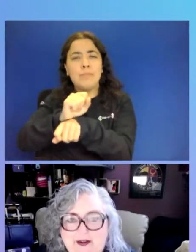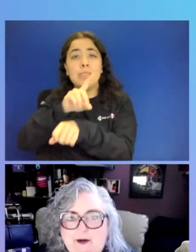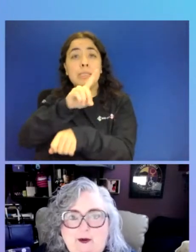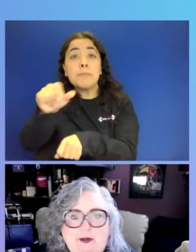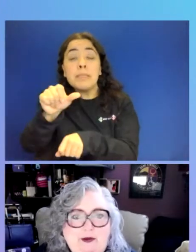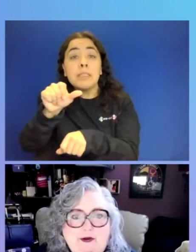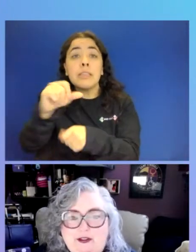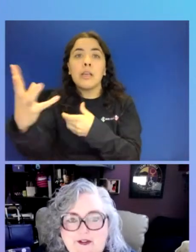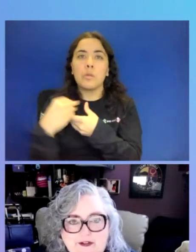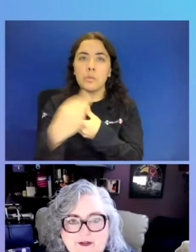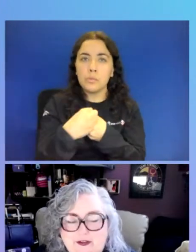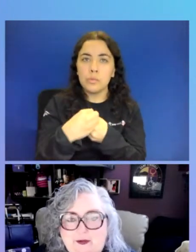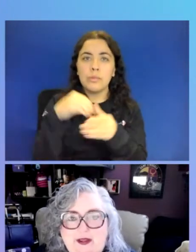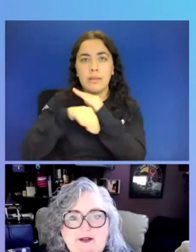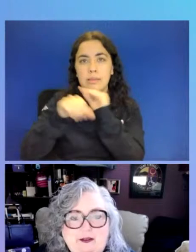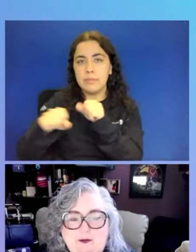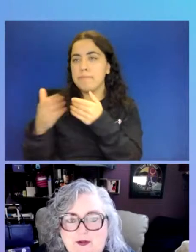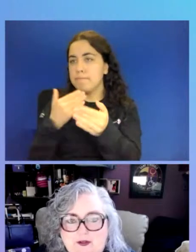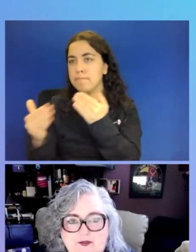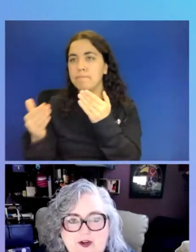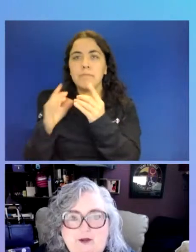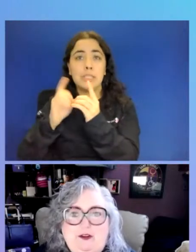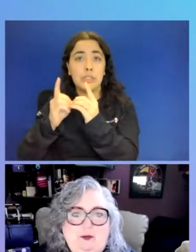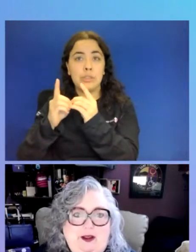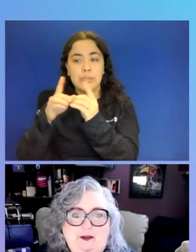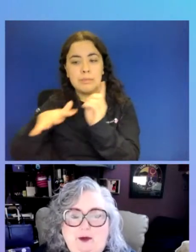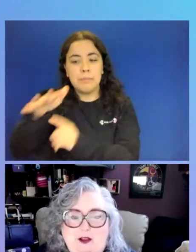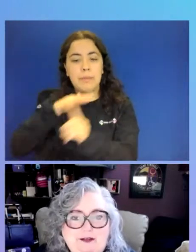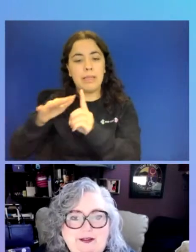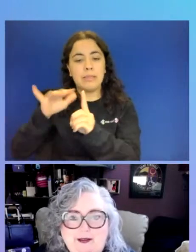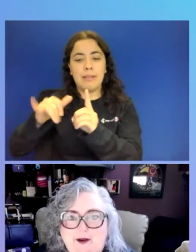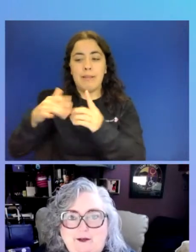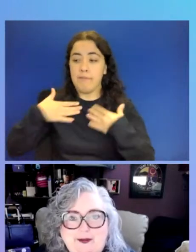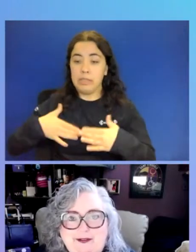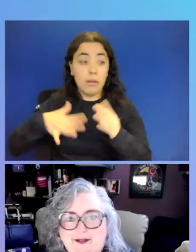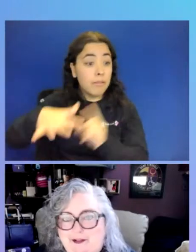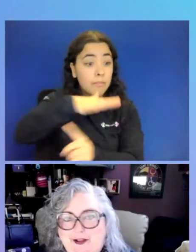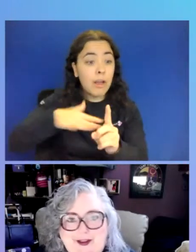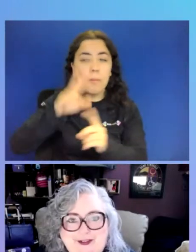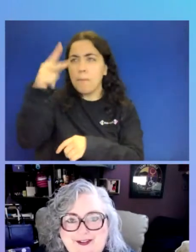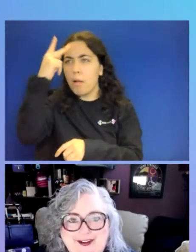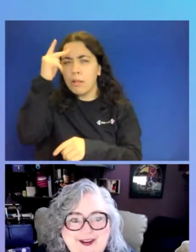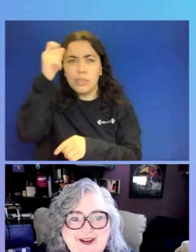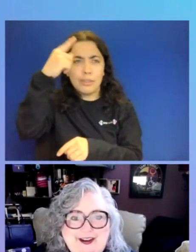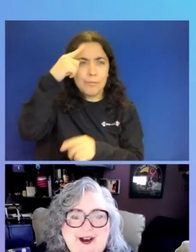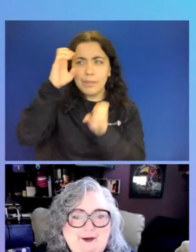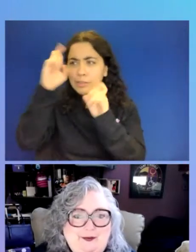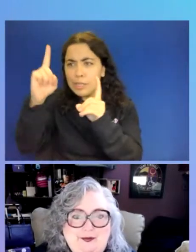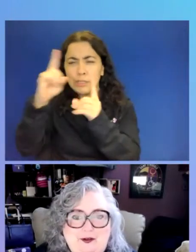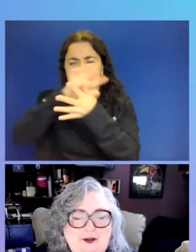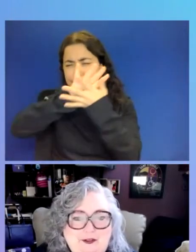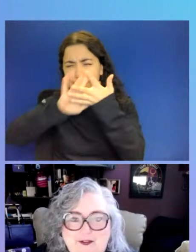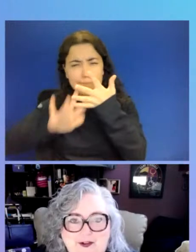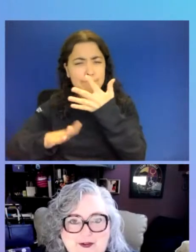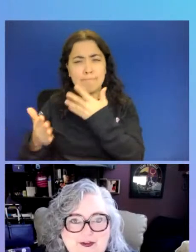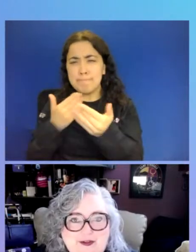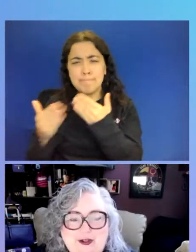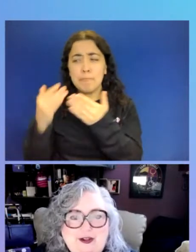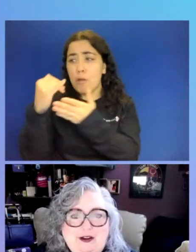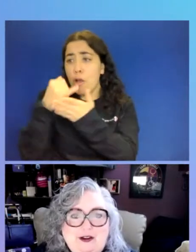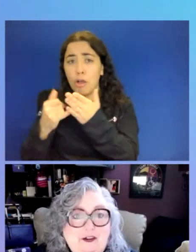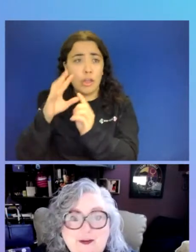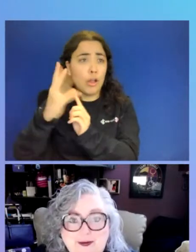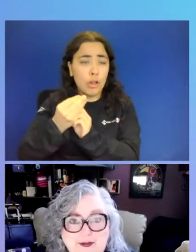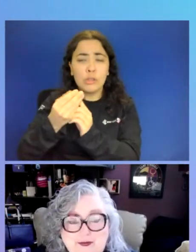accessibility, whether you're in digital space, the built environment space, policy, governments, education, arts and